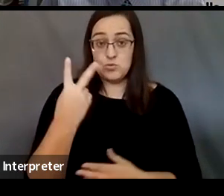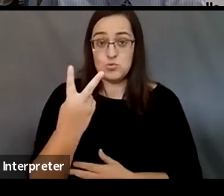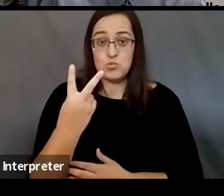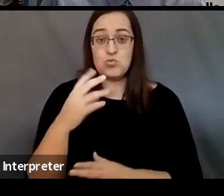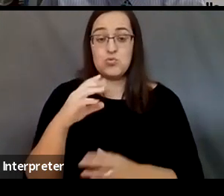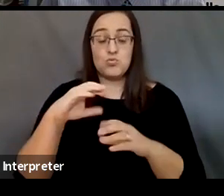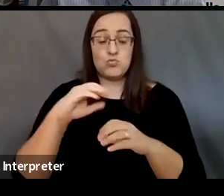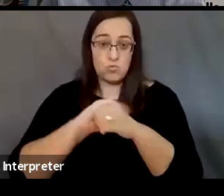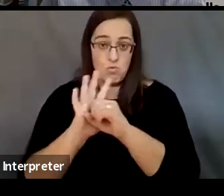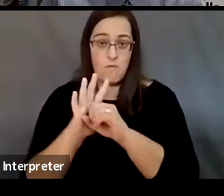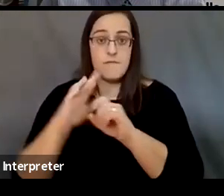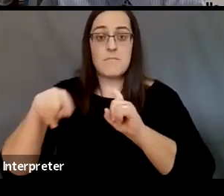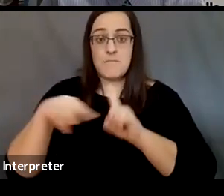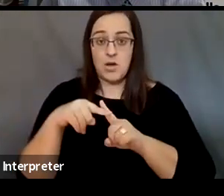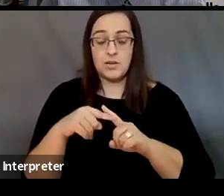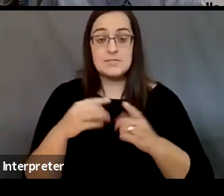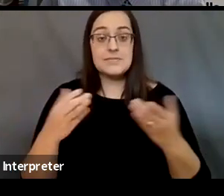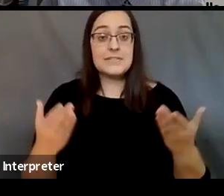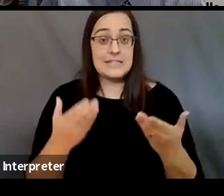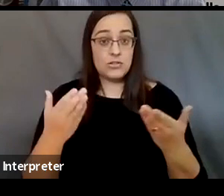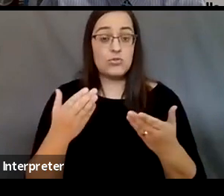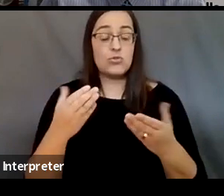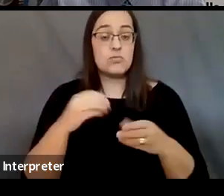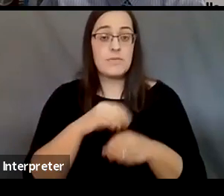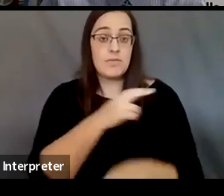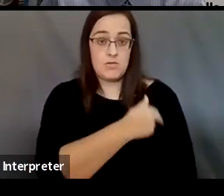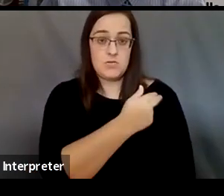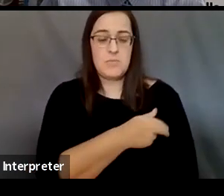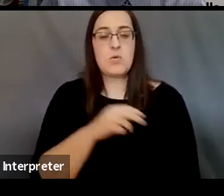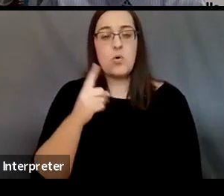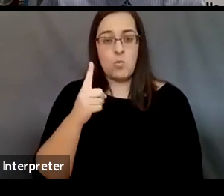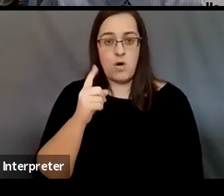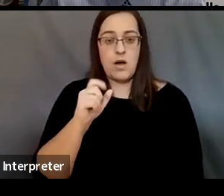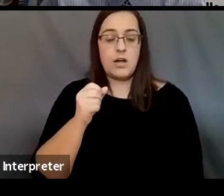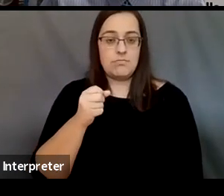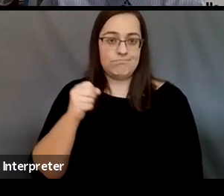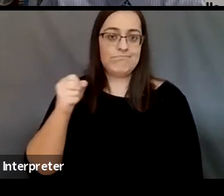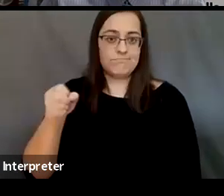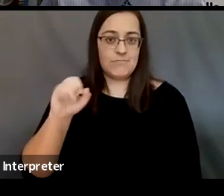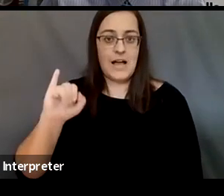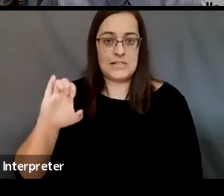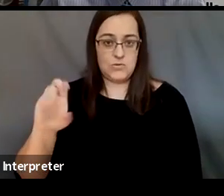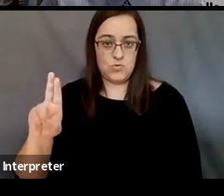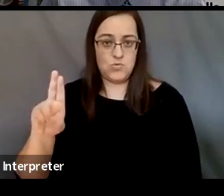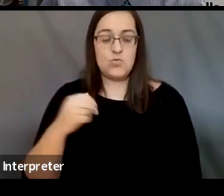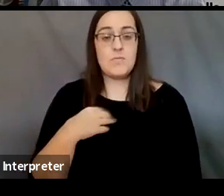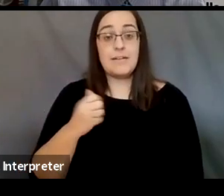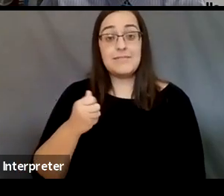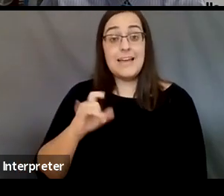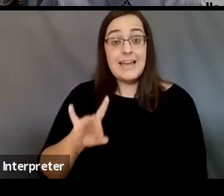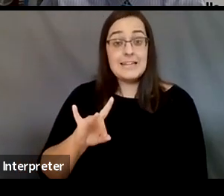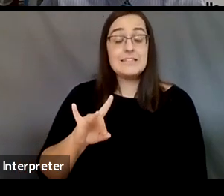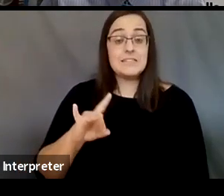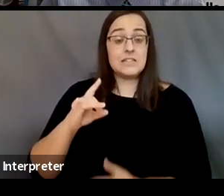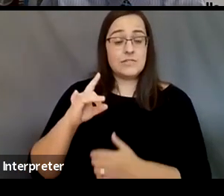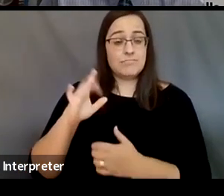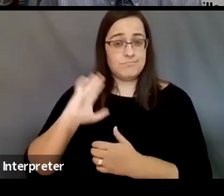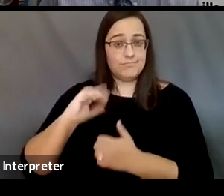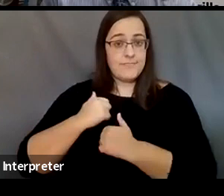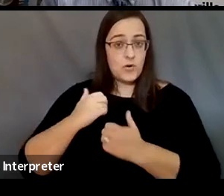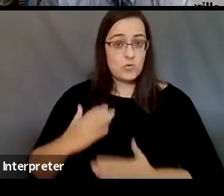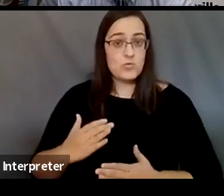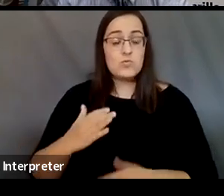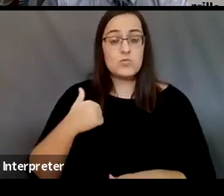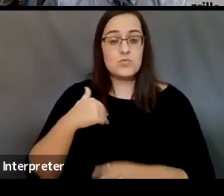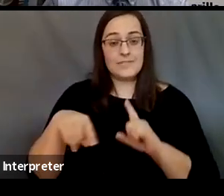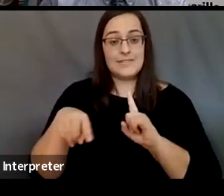COVID positive patients in-house. 1 is in the ICU. And then we have 18 veterans who we have tested here that are positive,